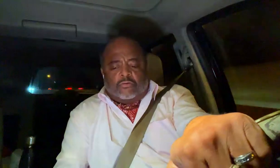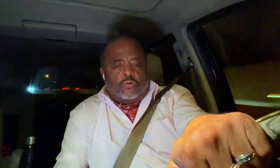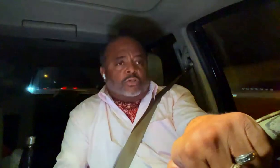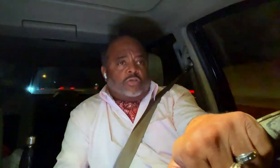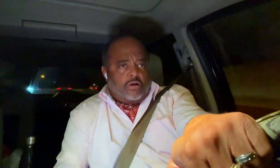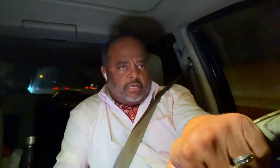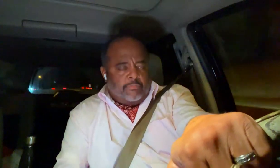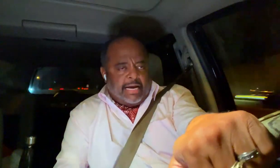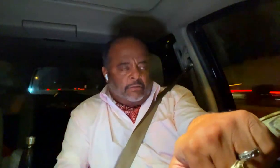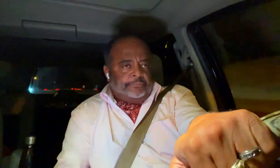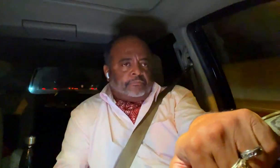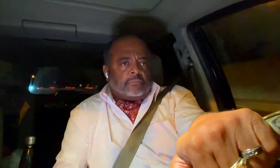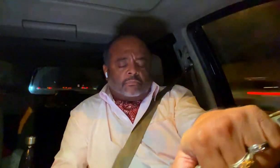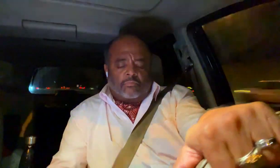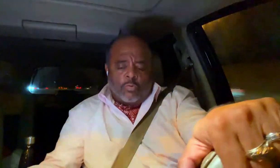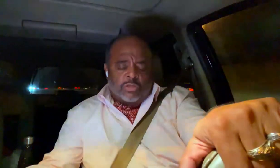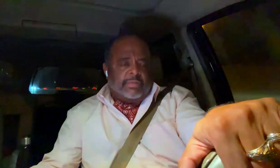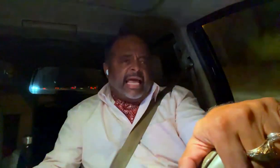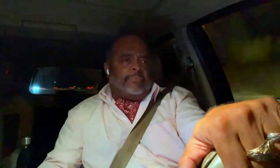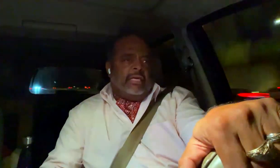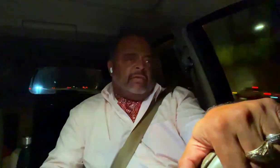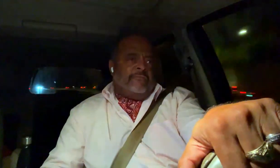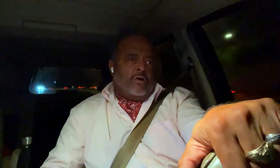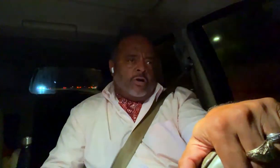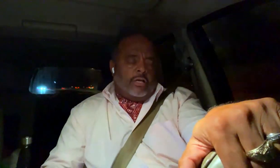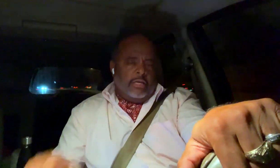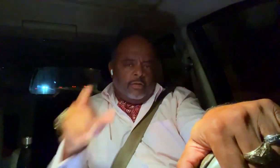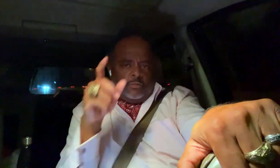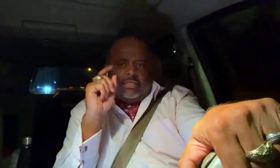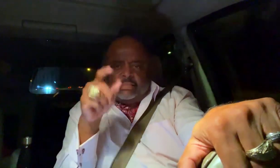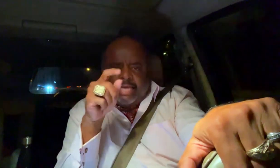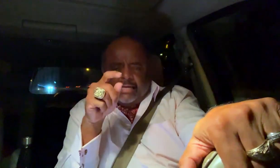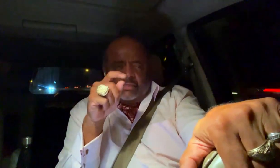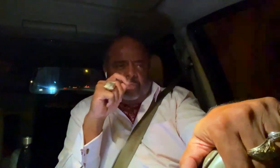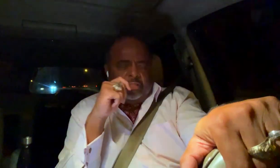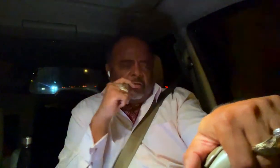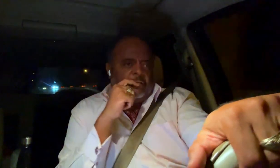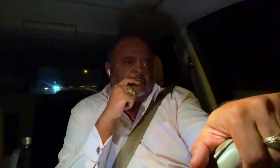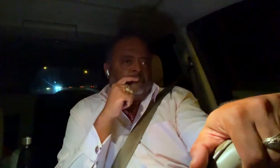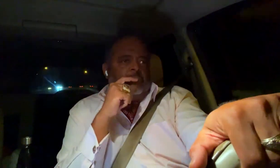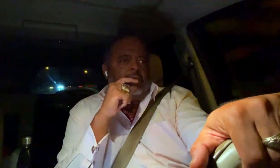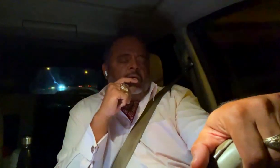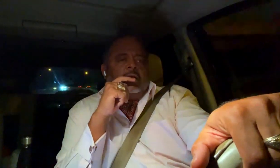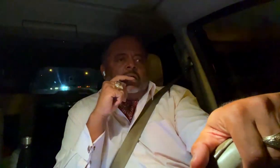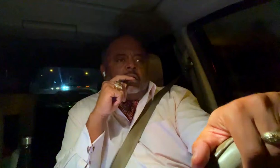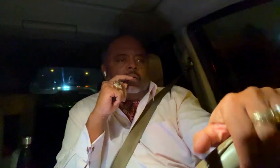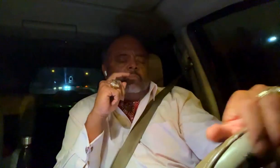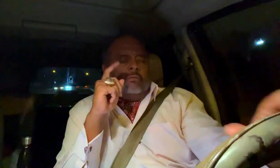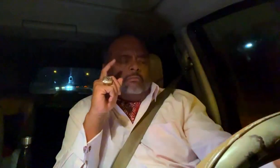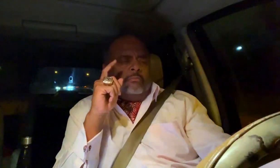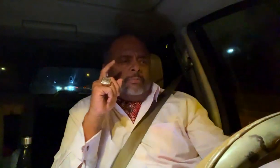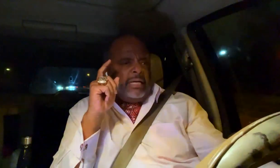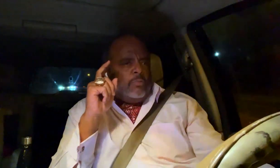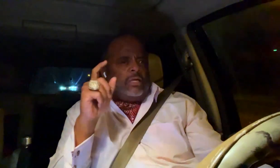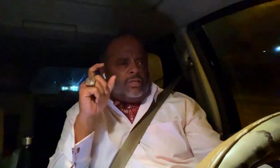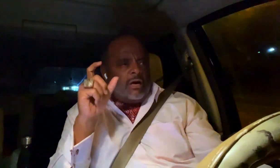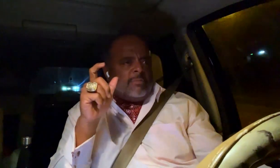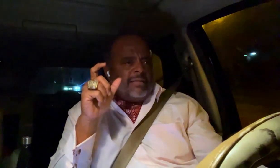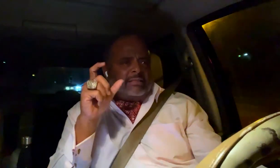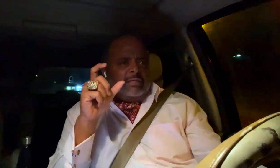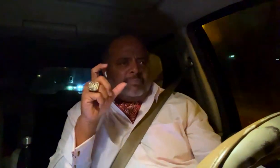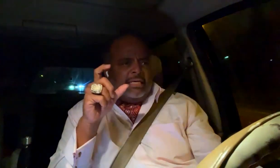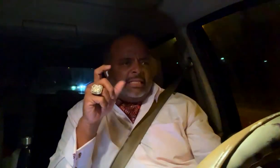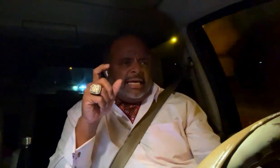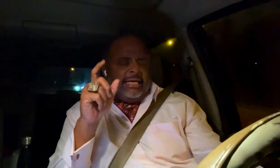we were just, of course, talking about what's been happening in Florida with the DeSantis administration. But I want to